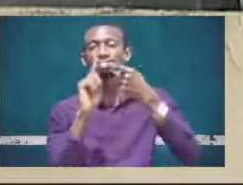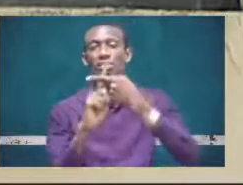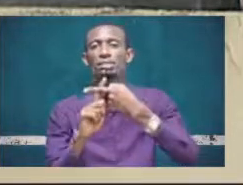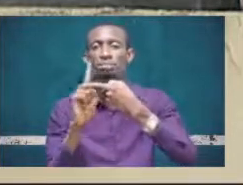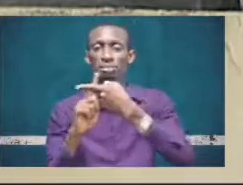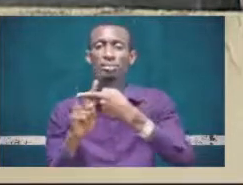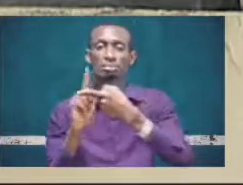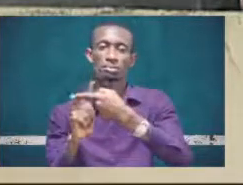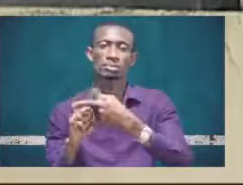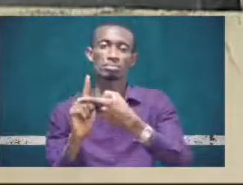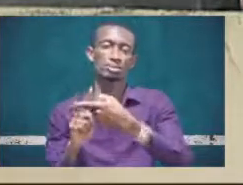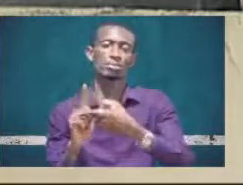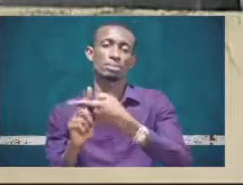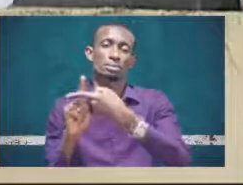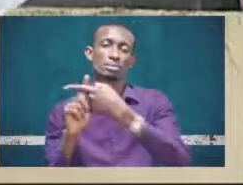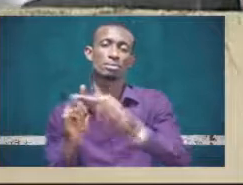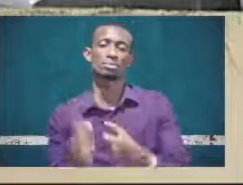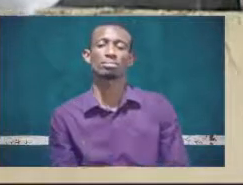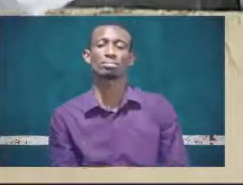positive.